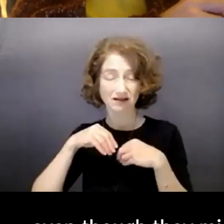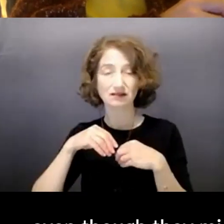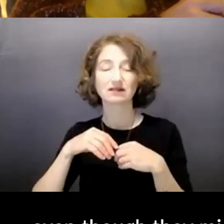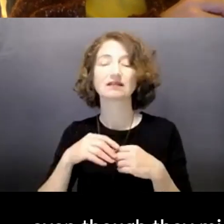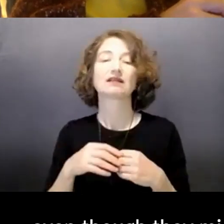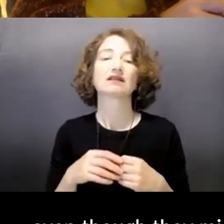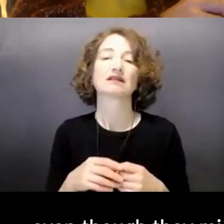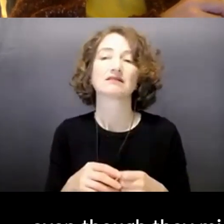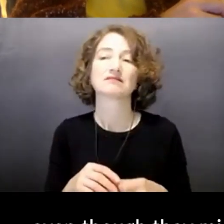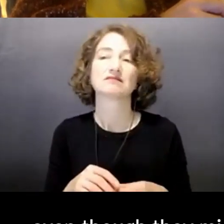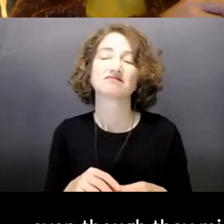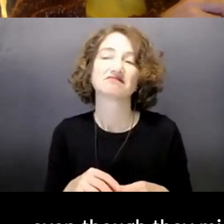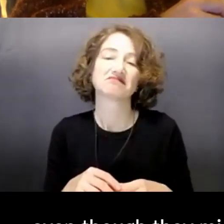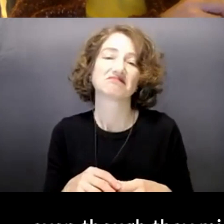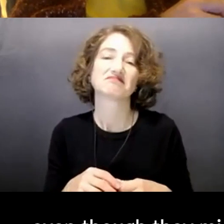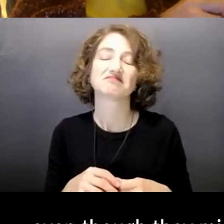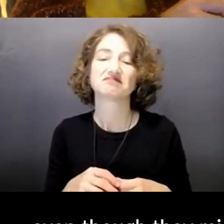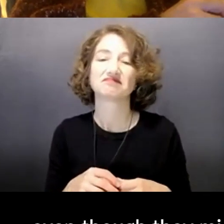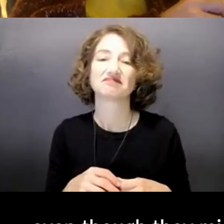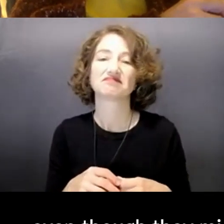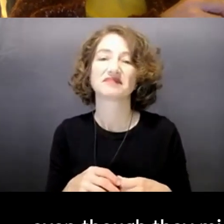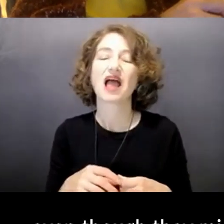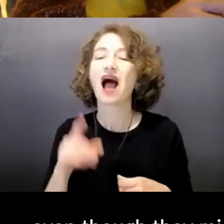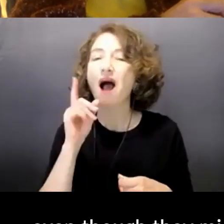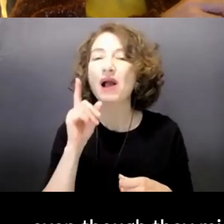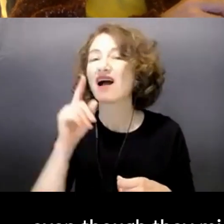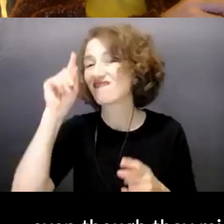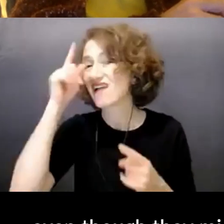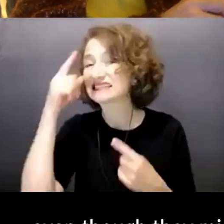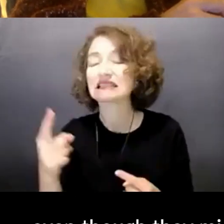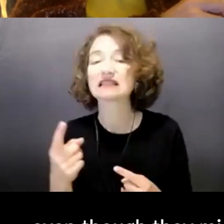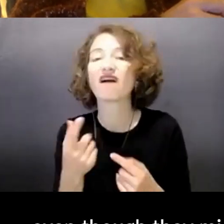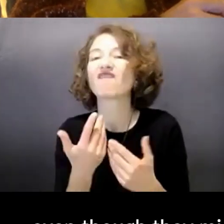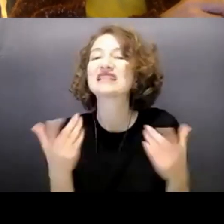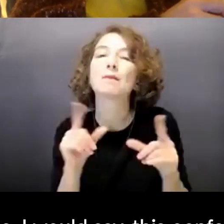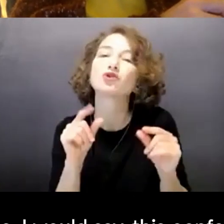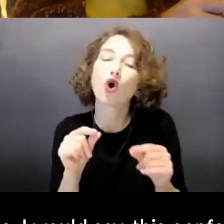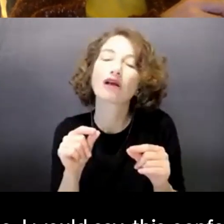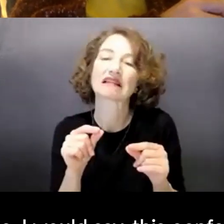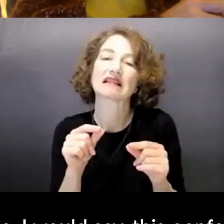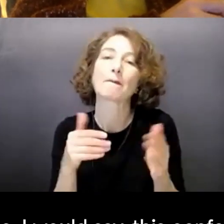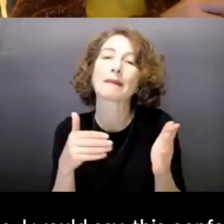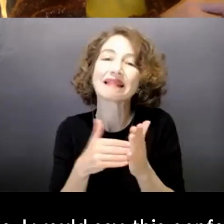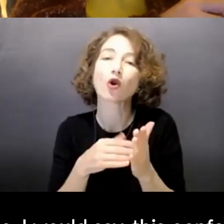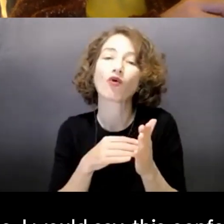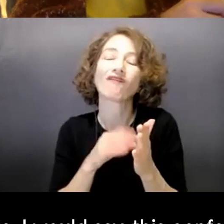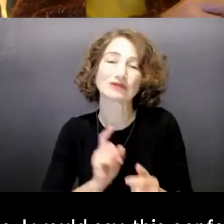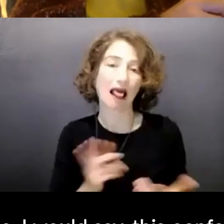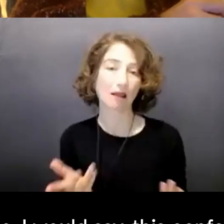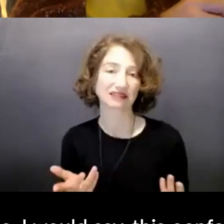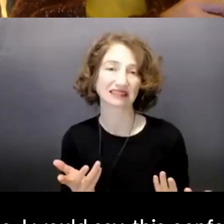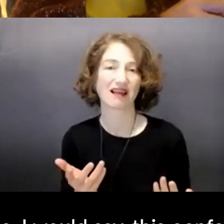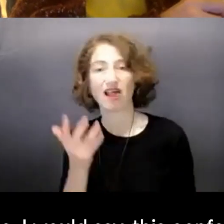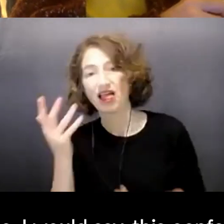though they might not have yet come to terms with what disability means for them. So I would say this conference,